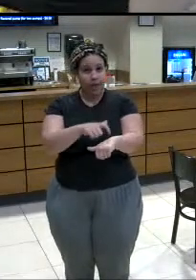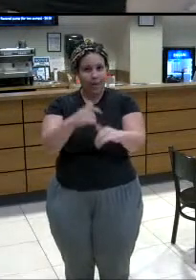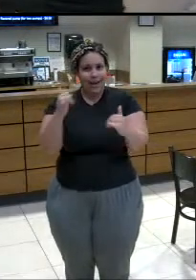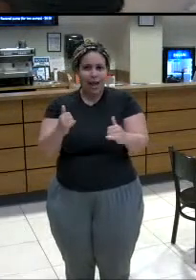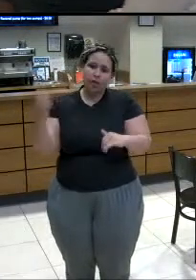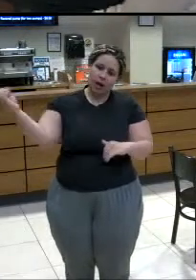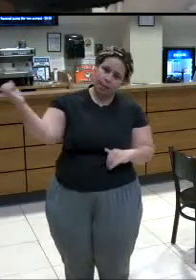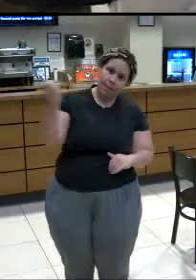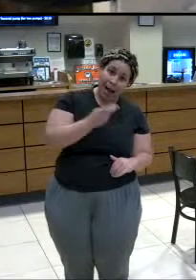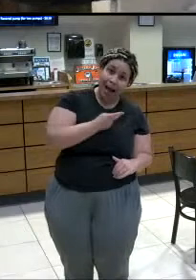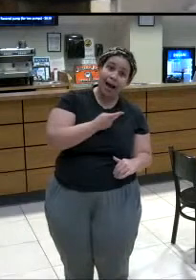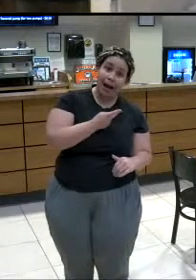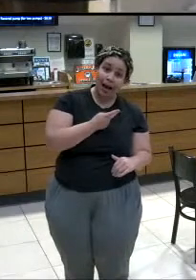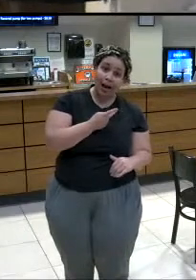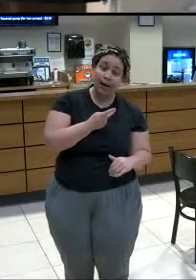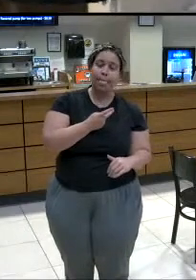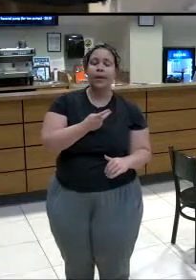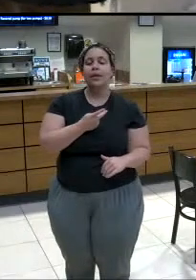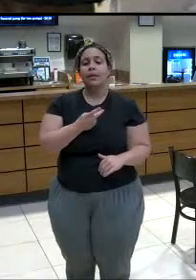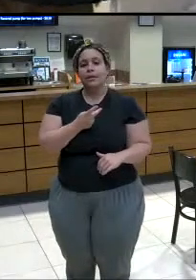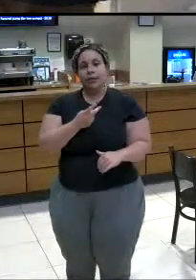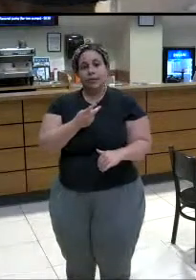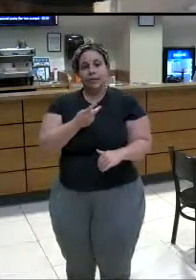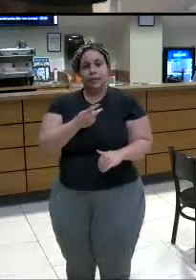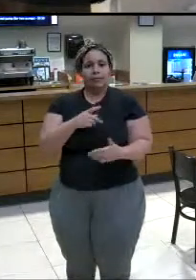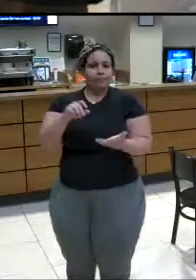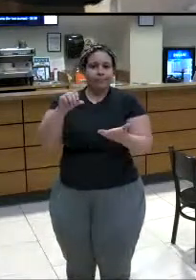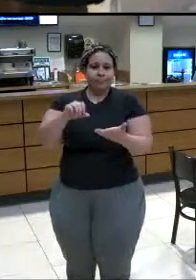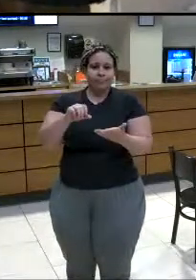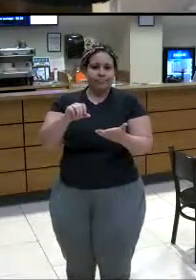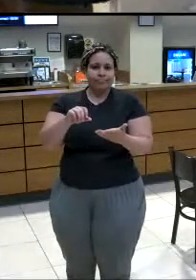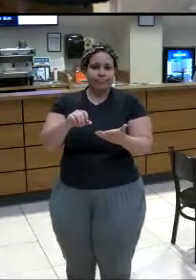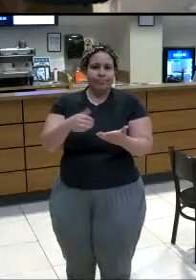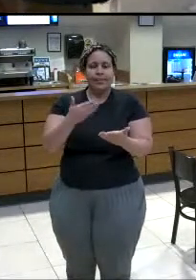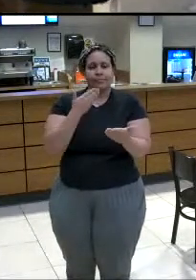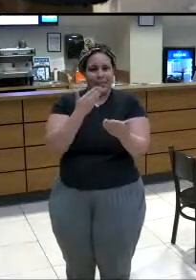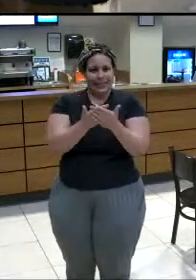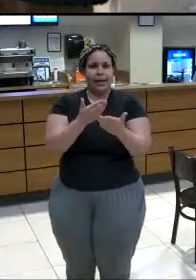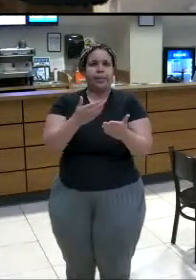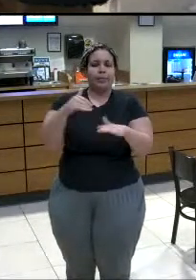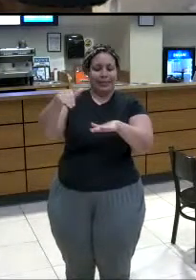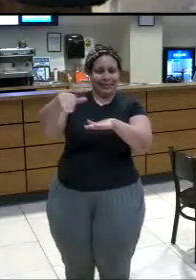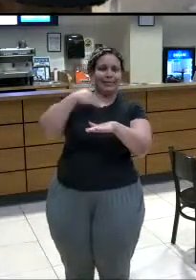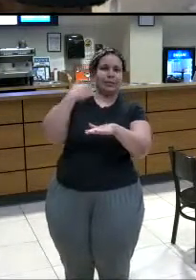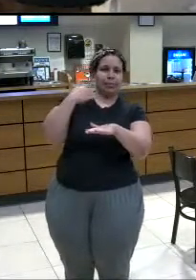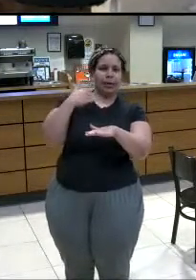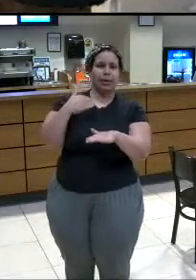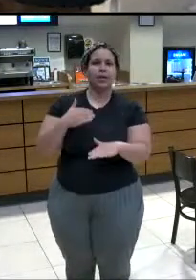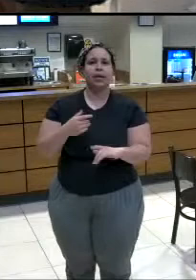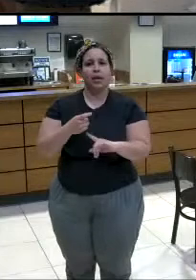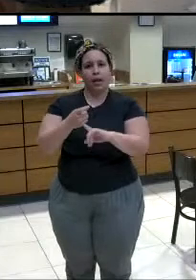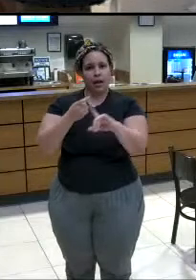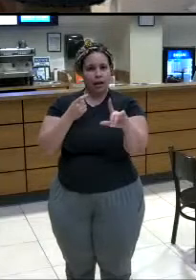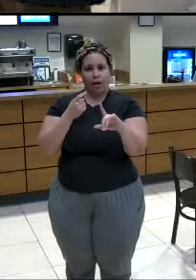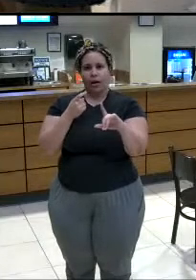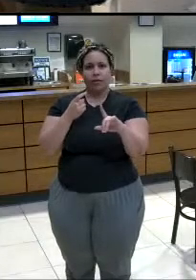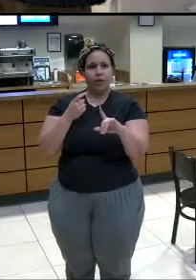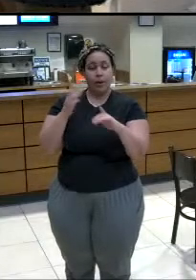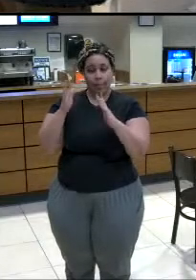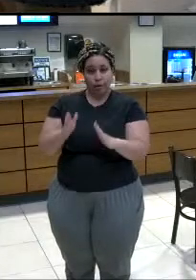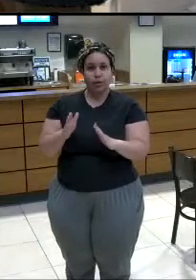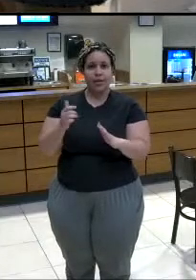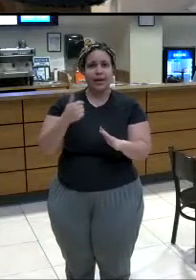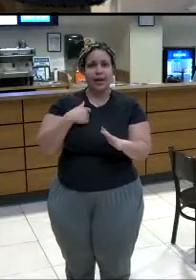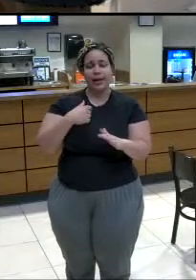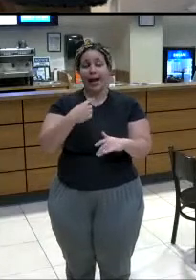returning, I will receive the notification from Ms. Carla Fonseca, and I immediately notify the social worker